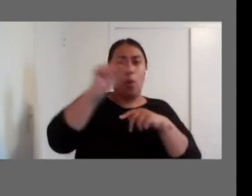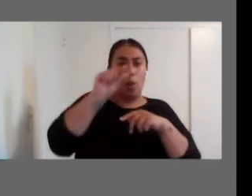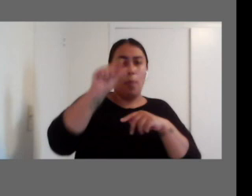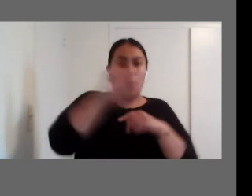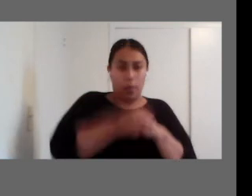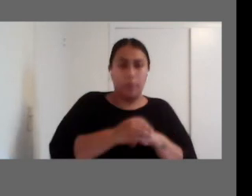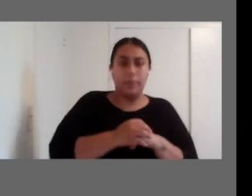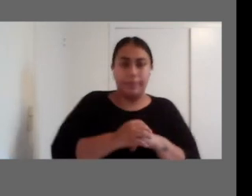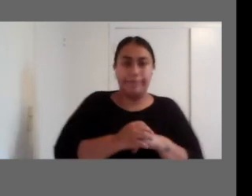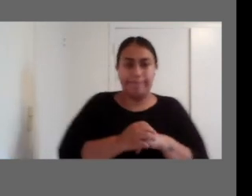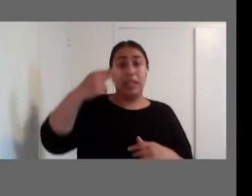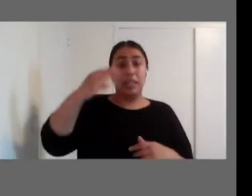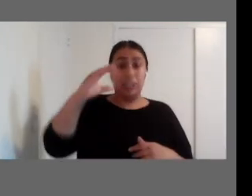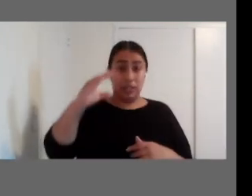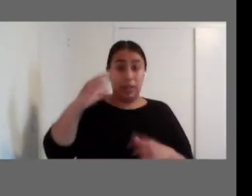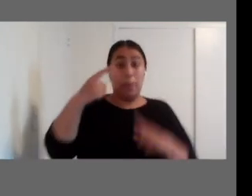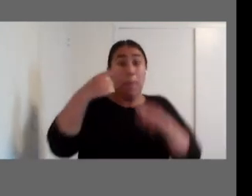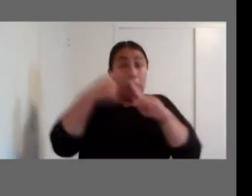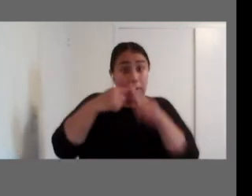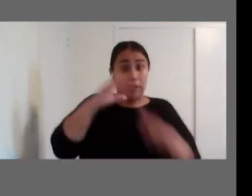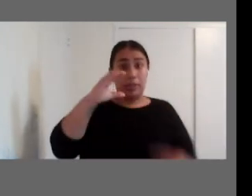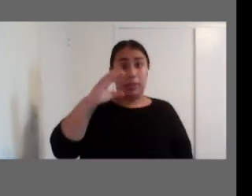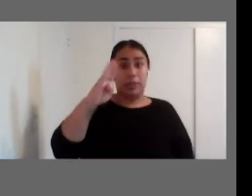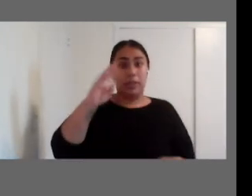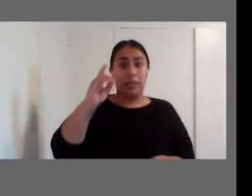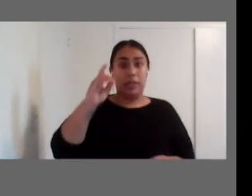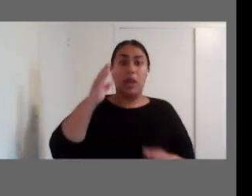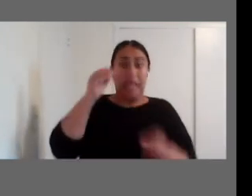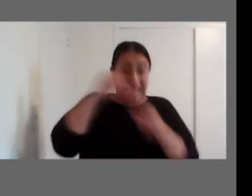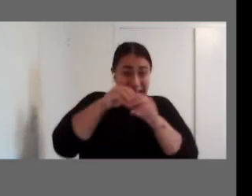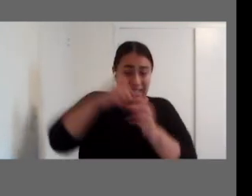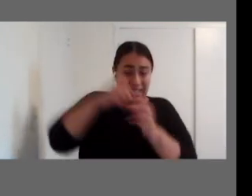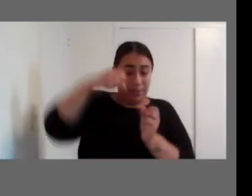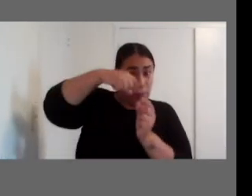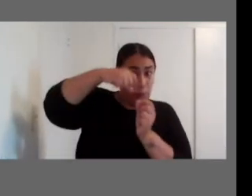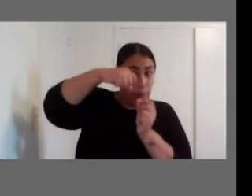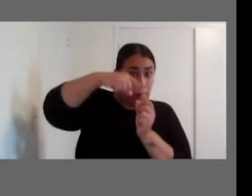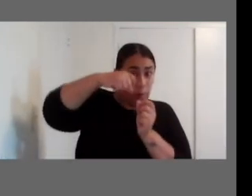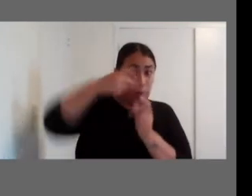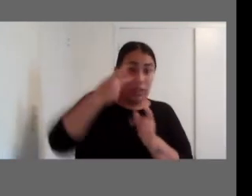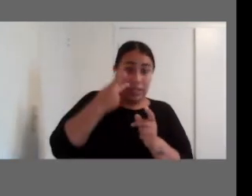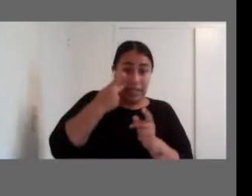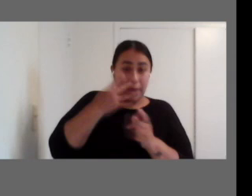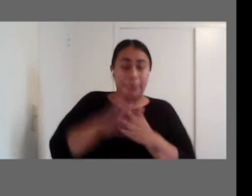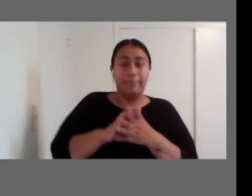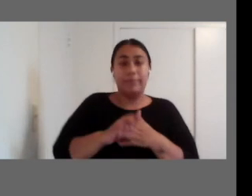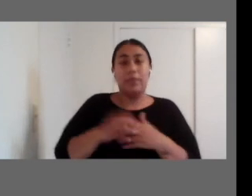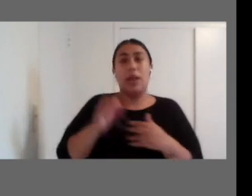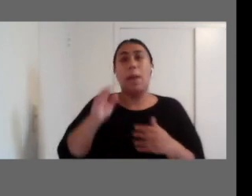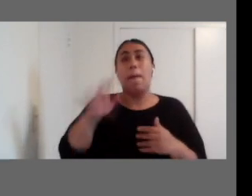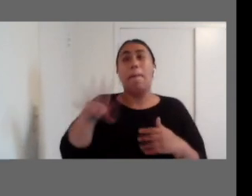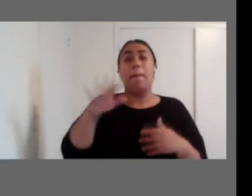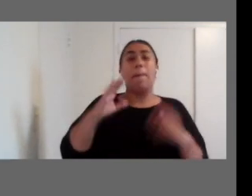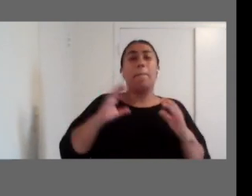you're okay using either, okay? It's just about the dosage. The correct dosage of THC will not allow people to